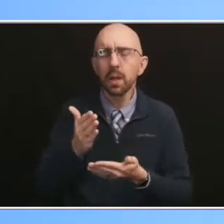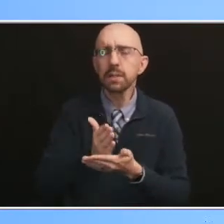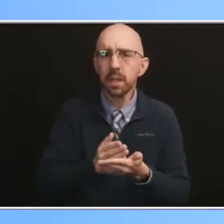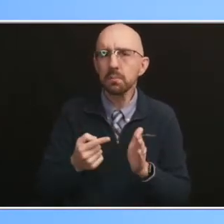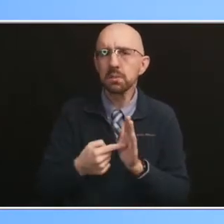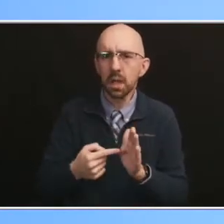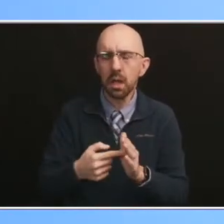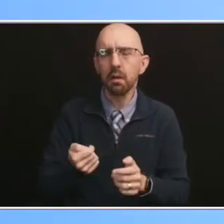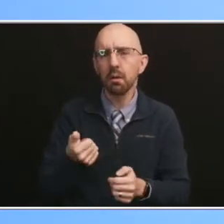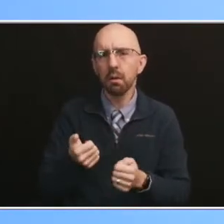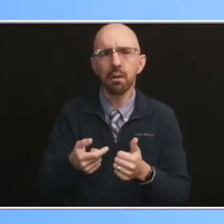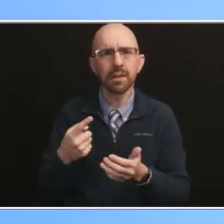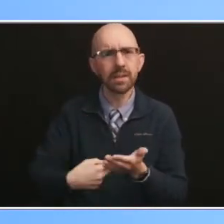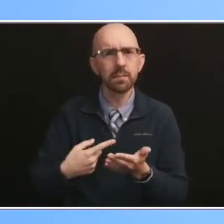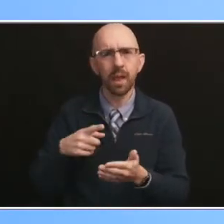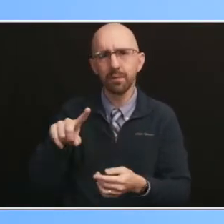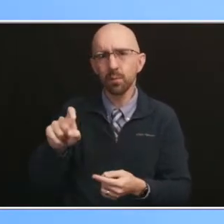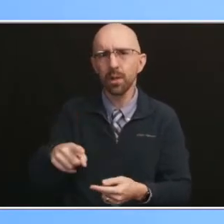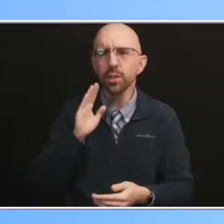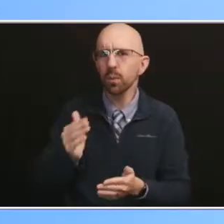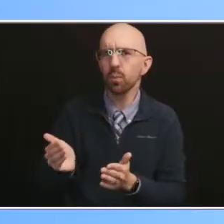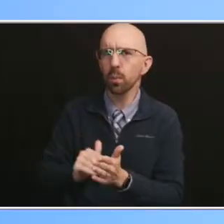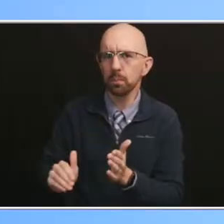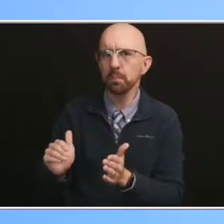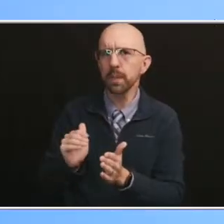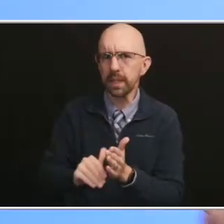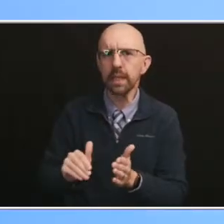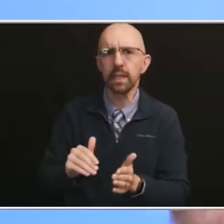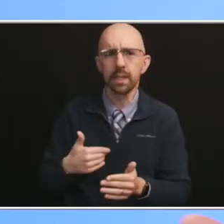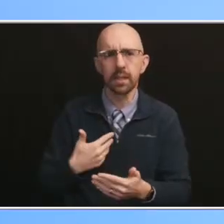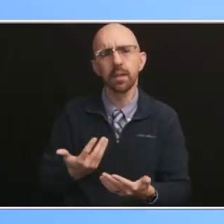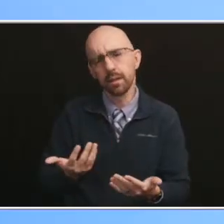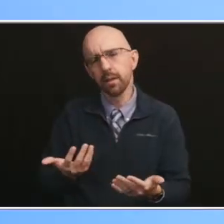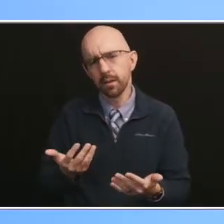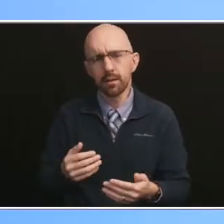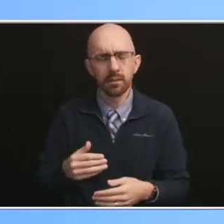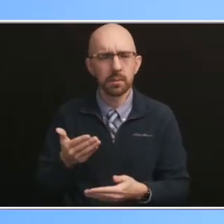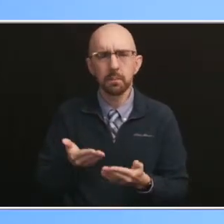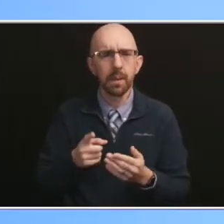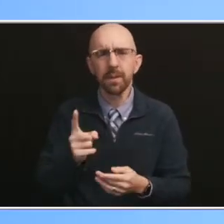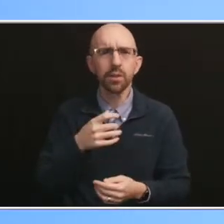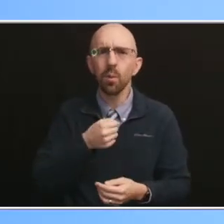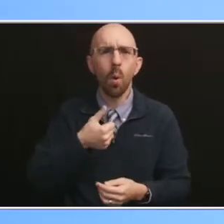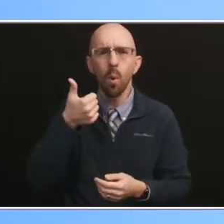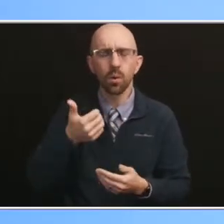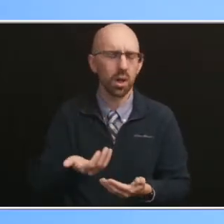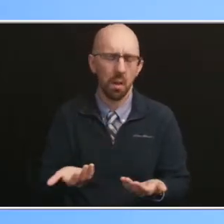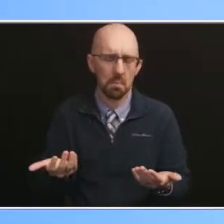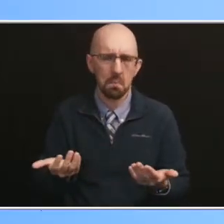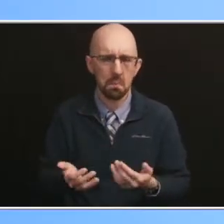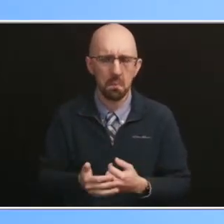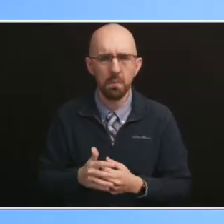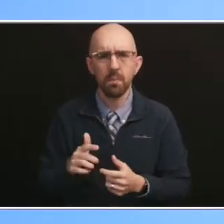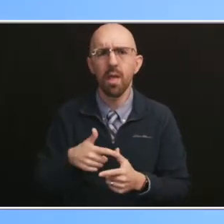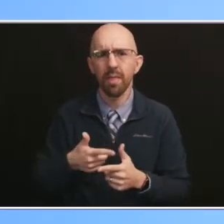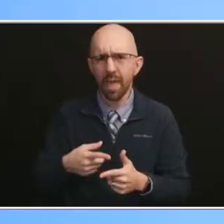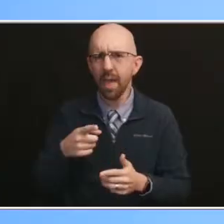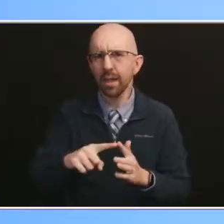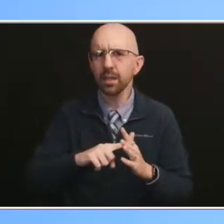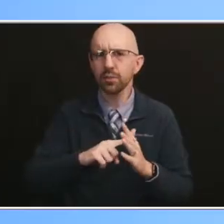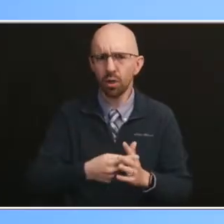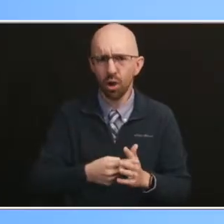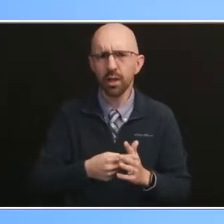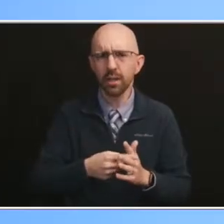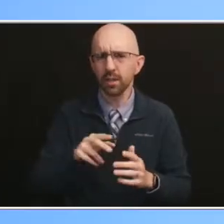repeat questions, but you kind of, oh, well, you know, maybe he's just getting older. But then he's normally